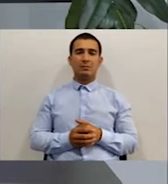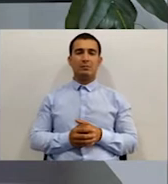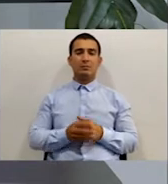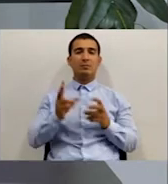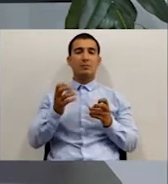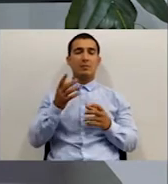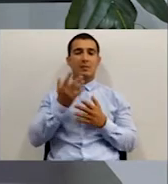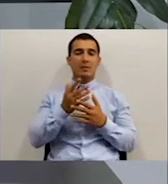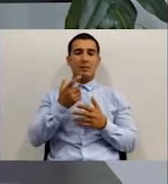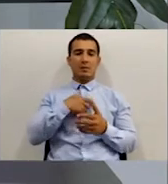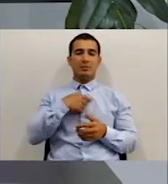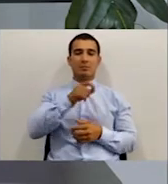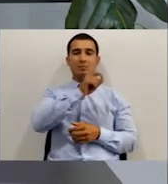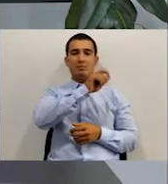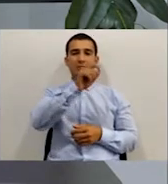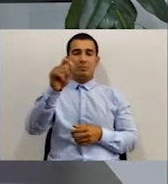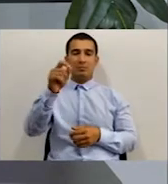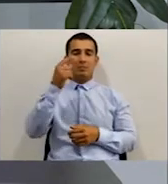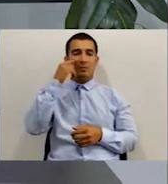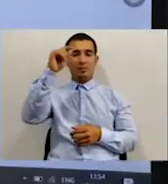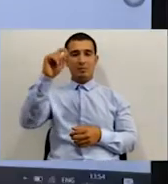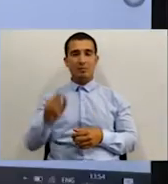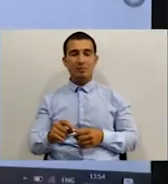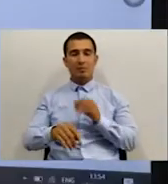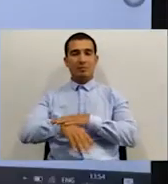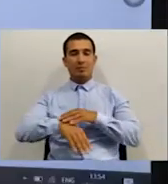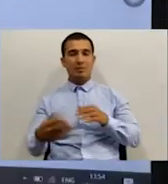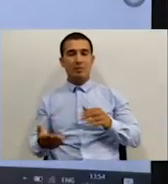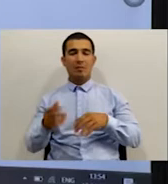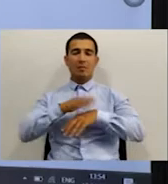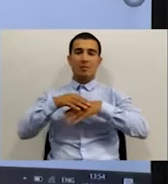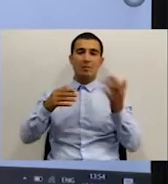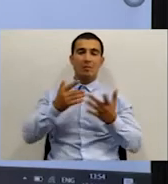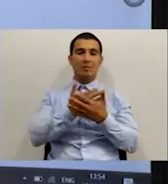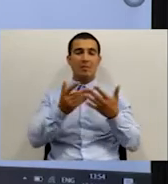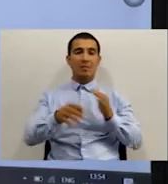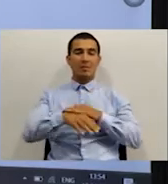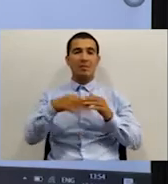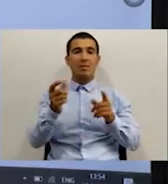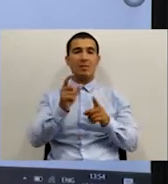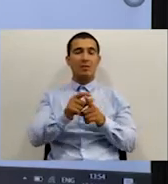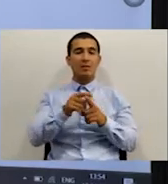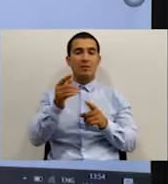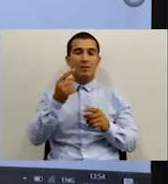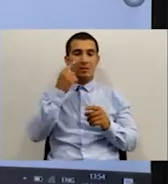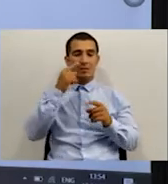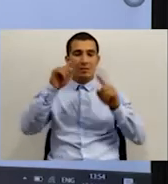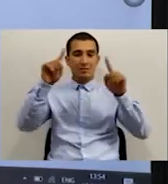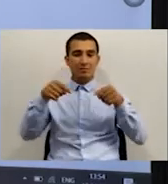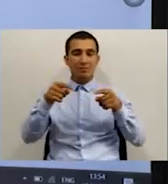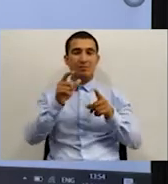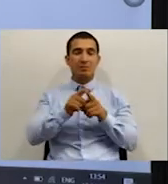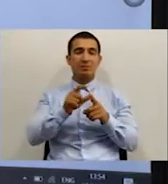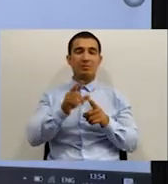burilsin. U qanday amalga oshiradi? Right funksiyasi orqali biz o'ngga buramiz va